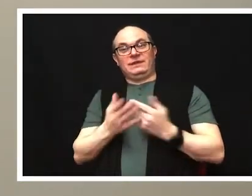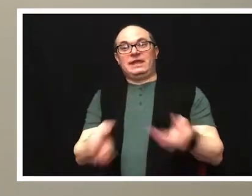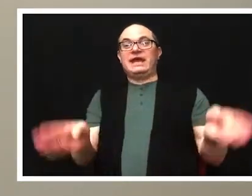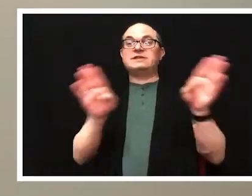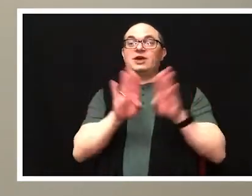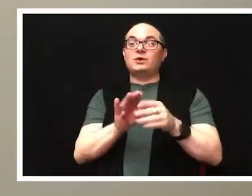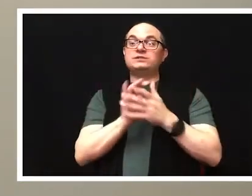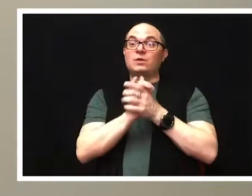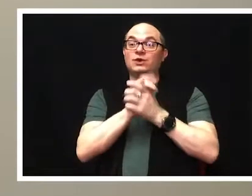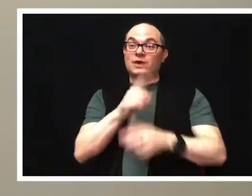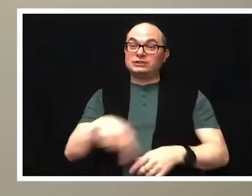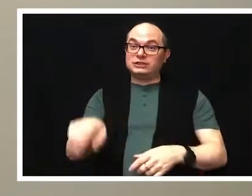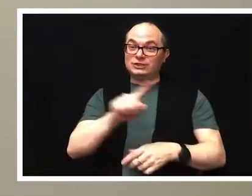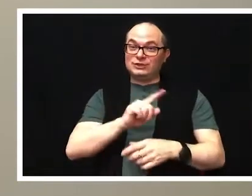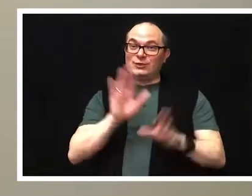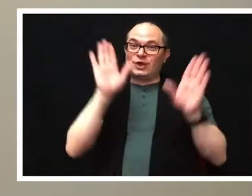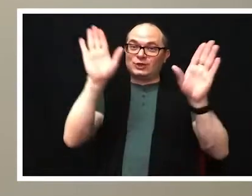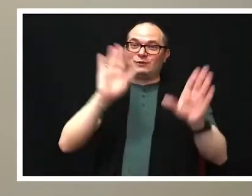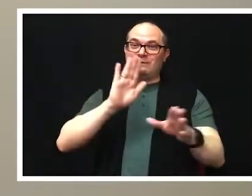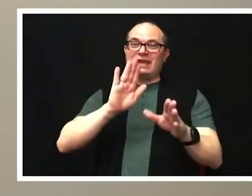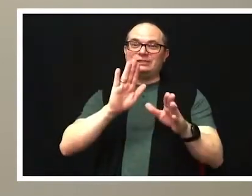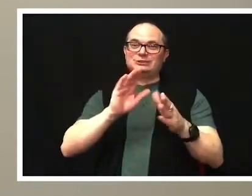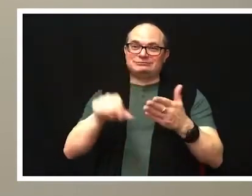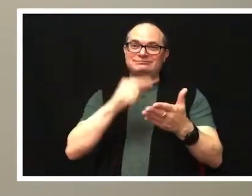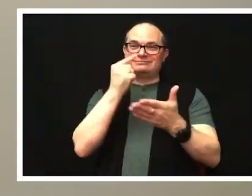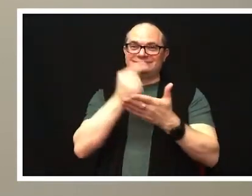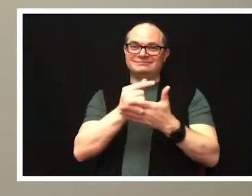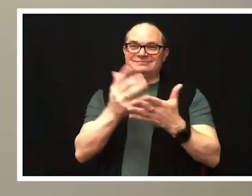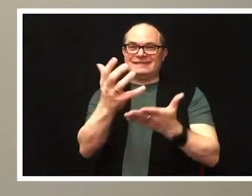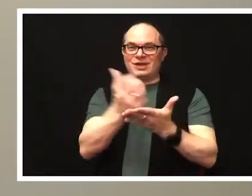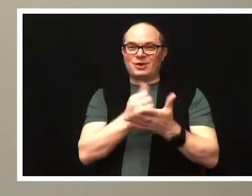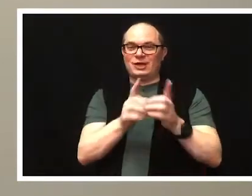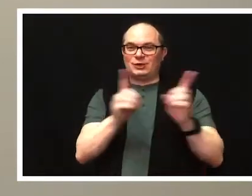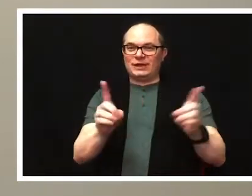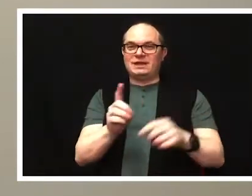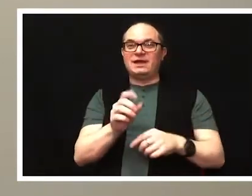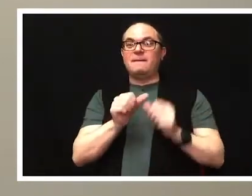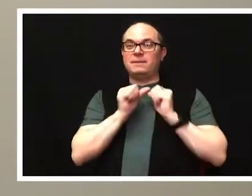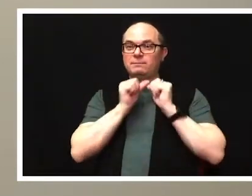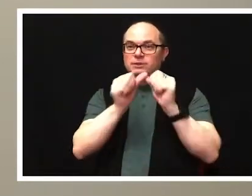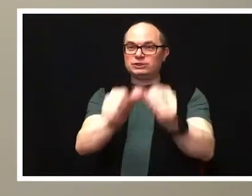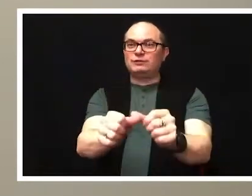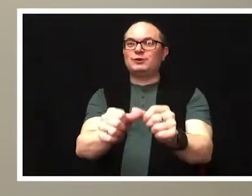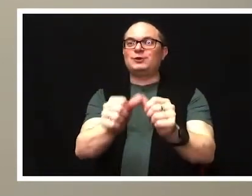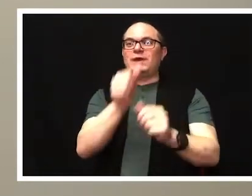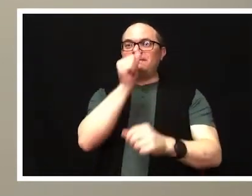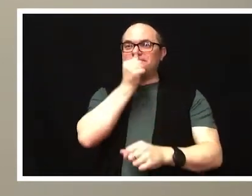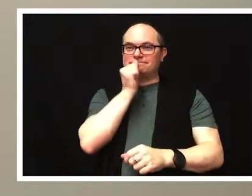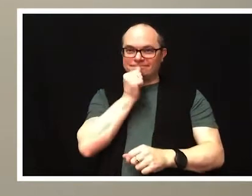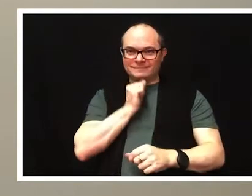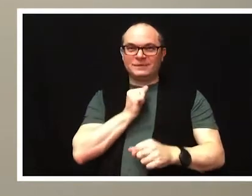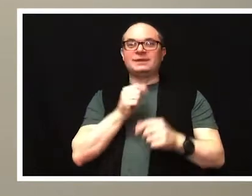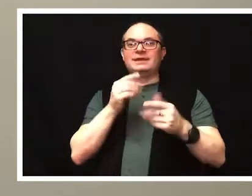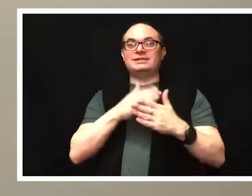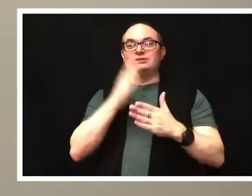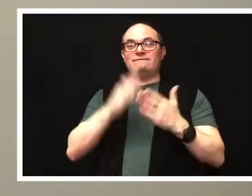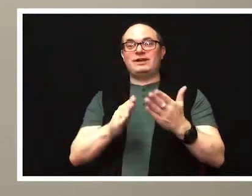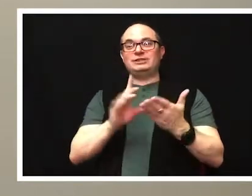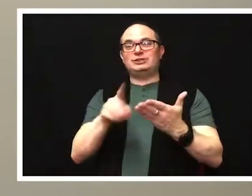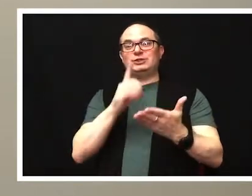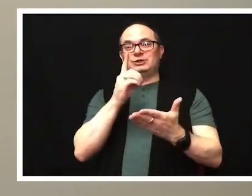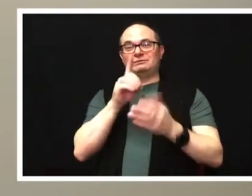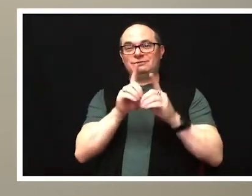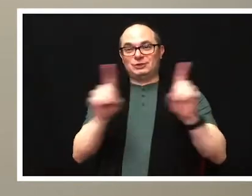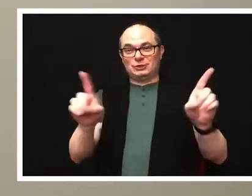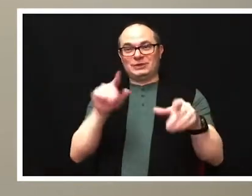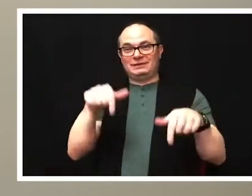congratulate you not only on your amazing accomplishment of graduation, but pushing through and persevering to finish your degree at Lamar